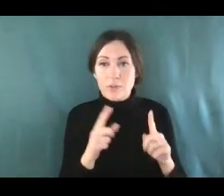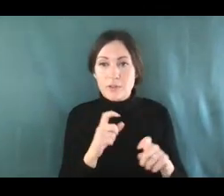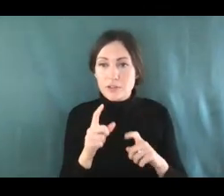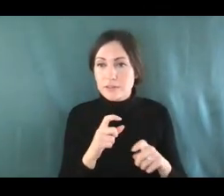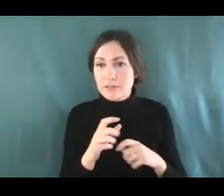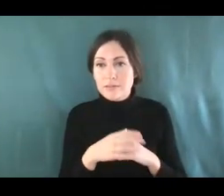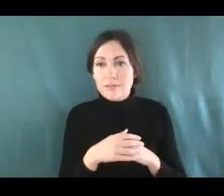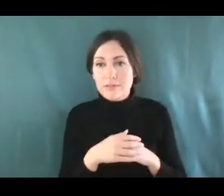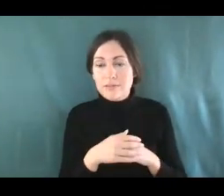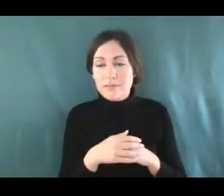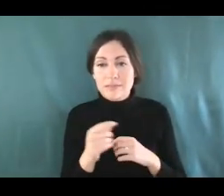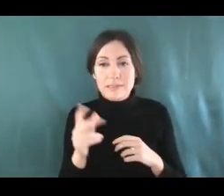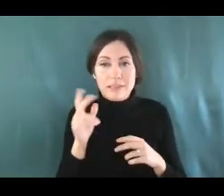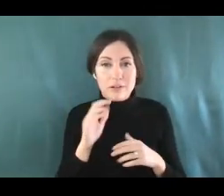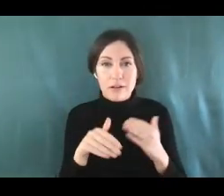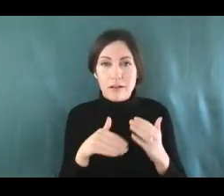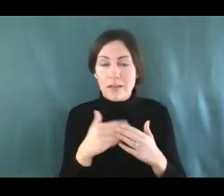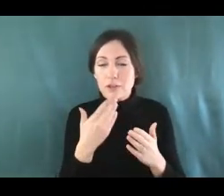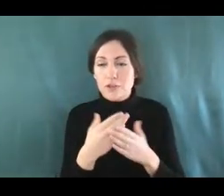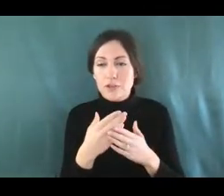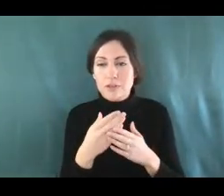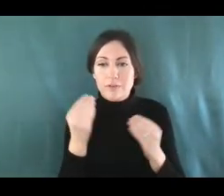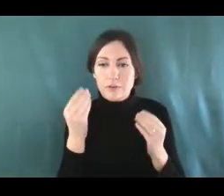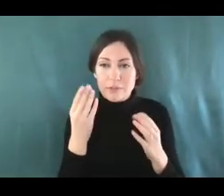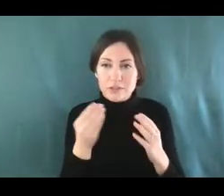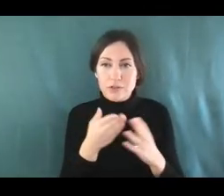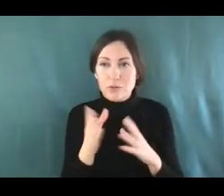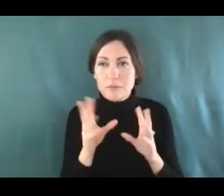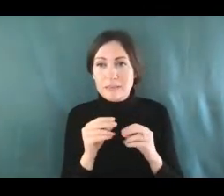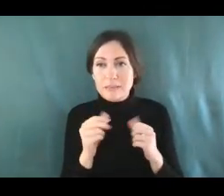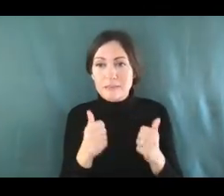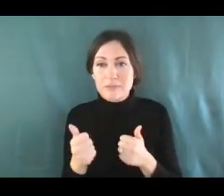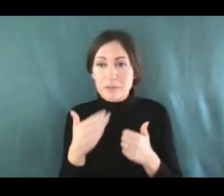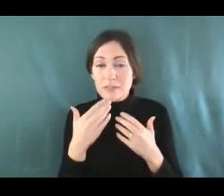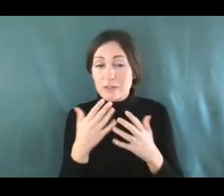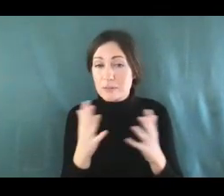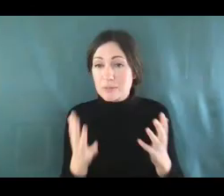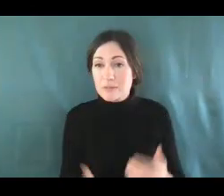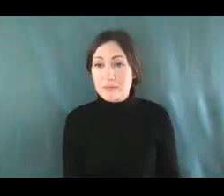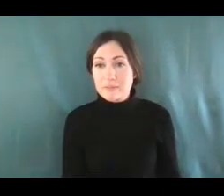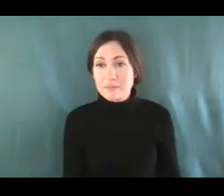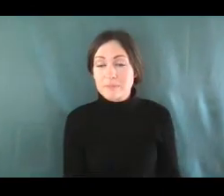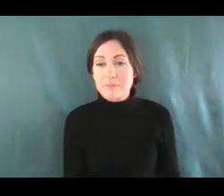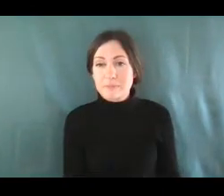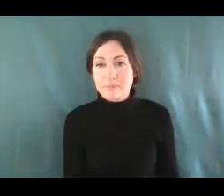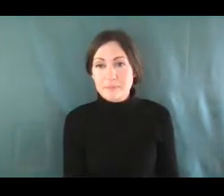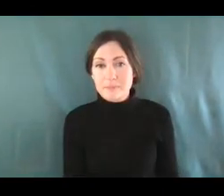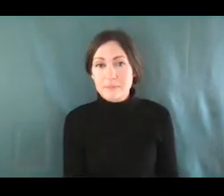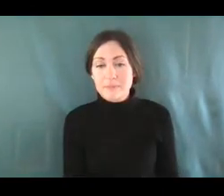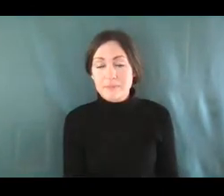hear all the great updates and information through the meeting. So thank you so much.